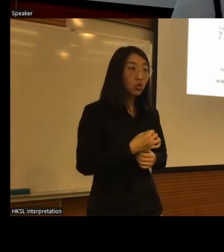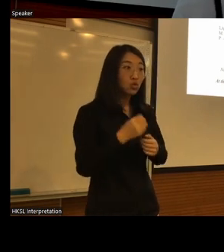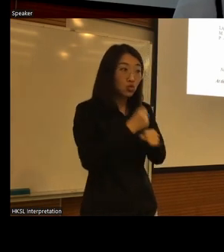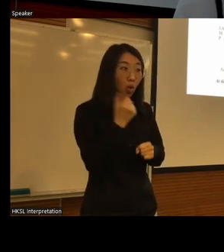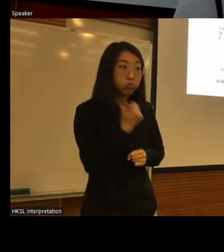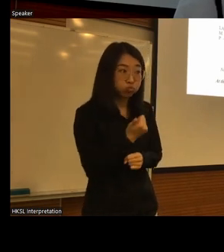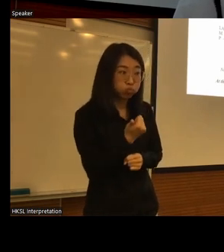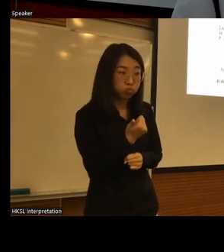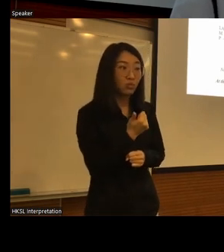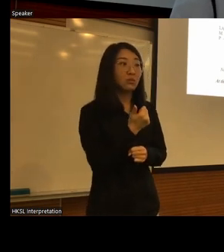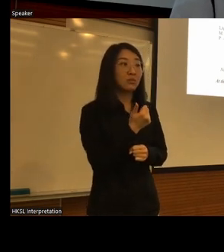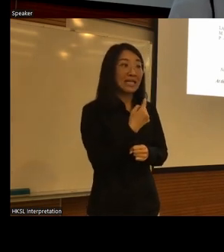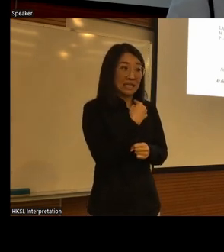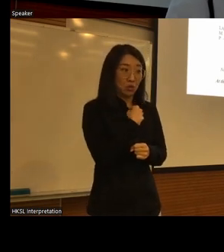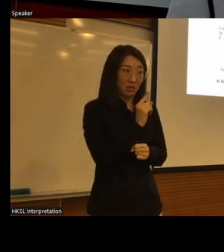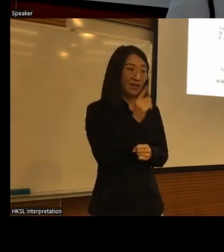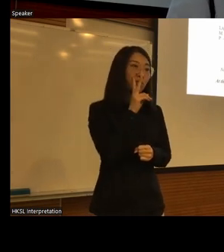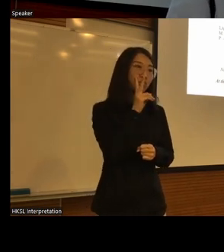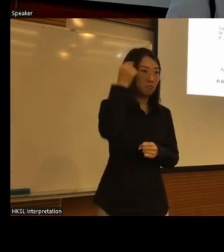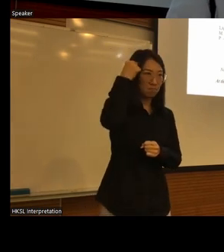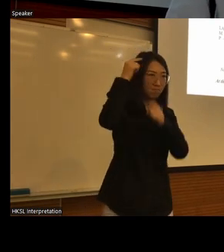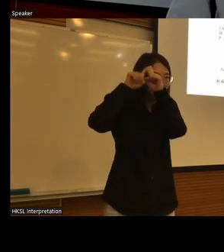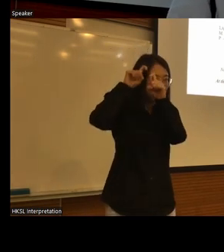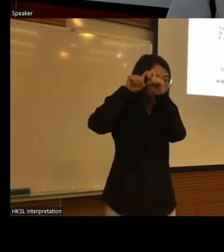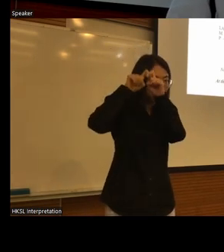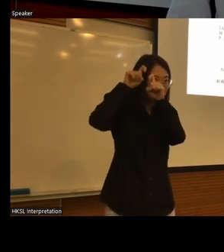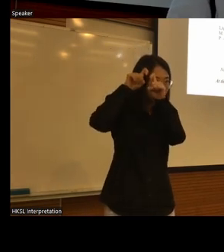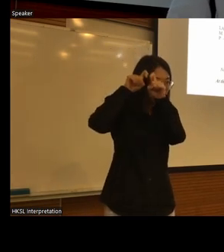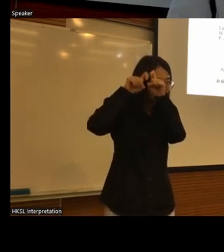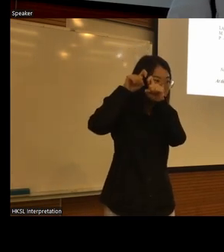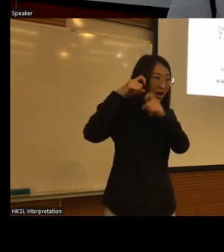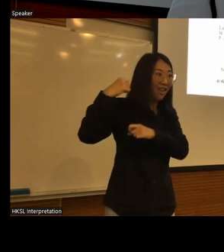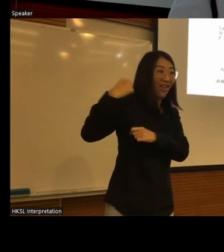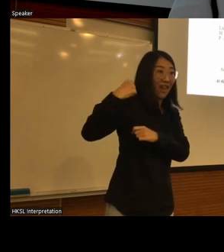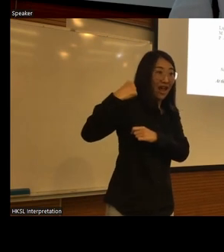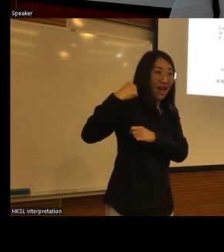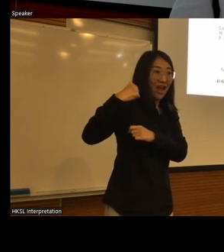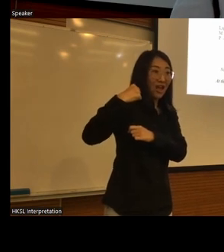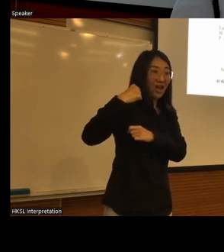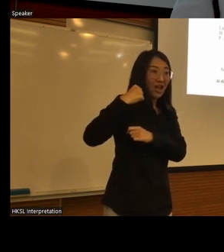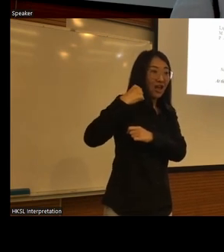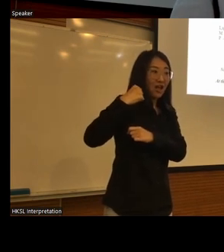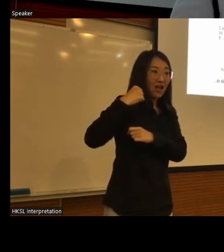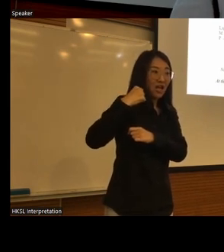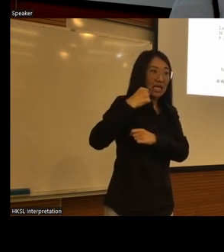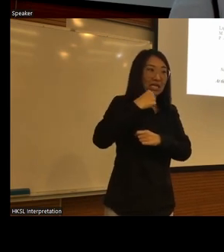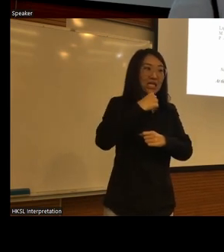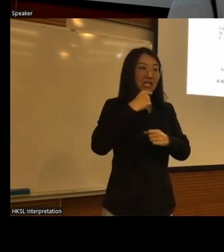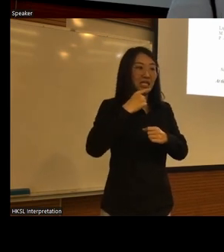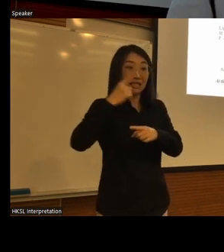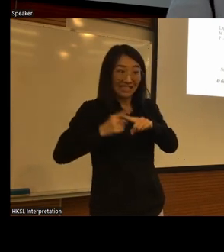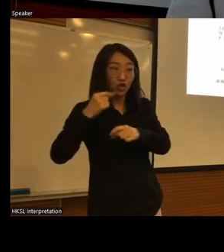the total amount or the total required processing capacity should not be